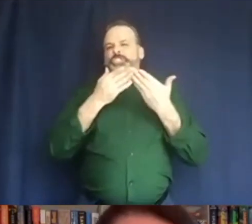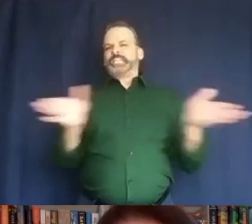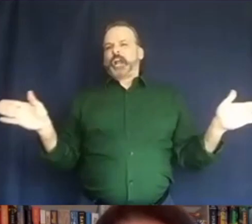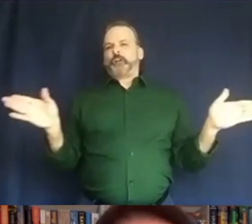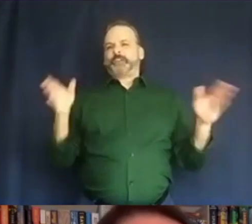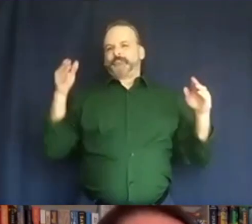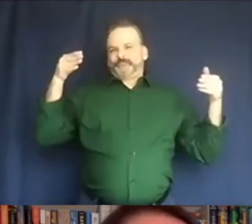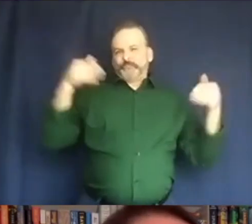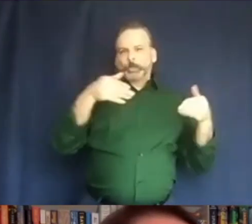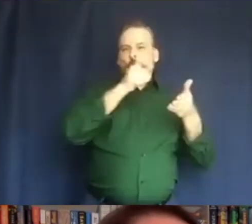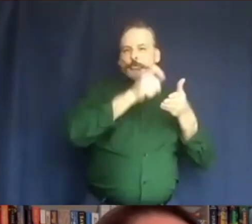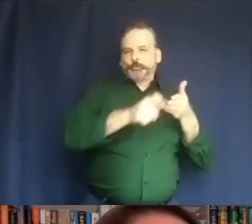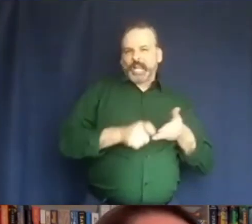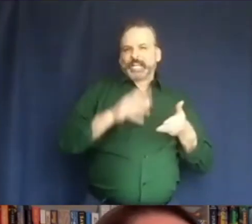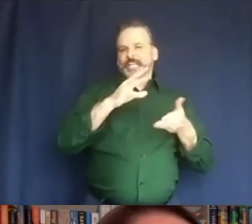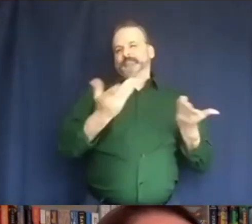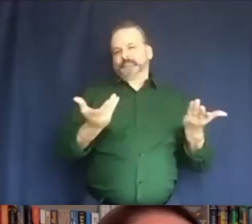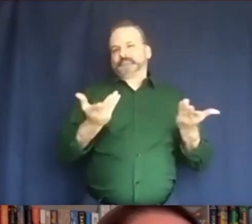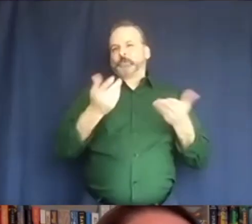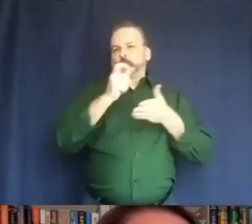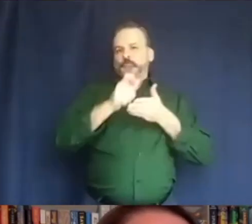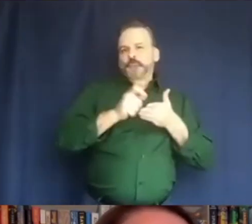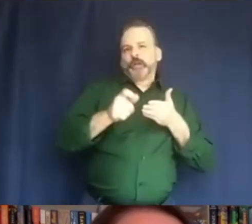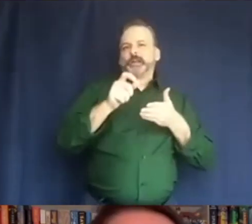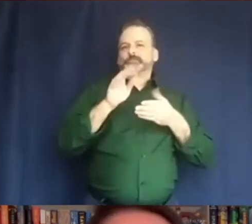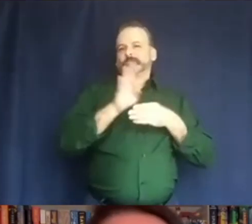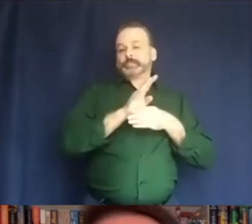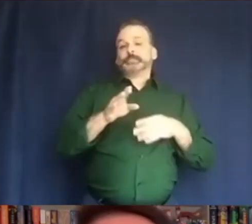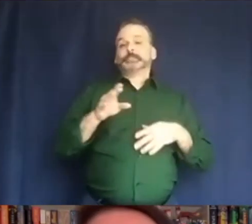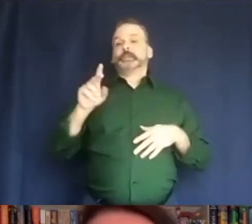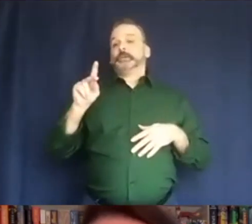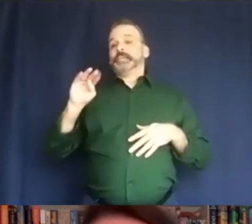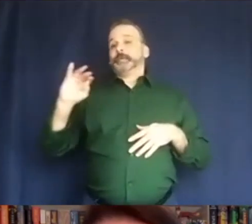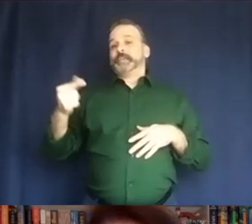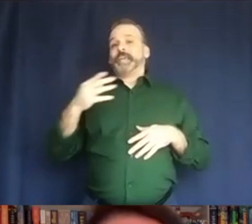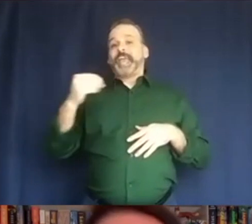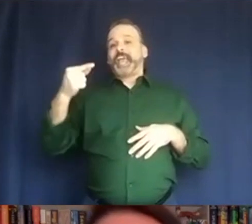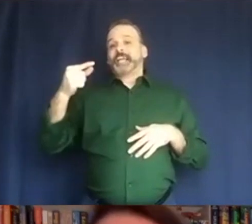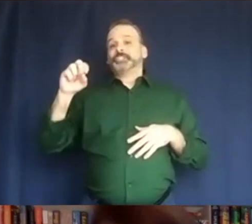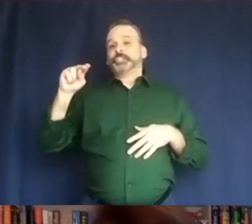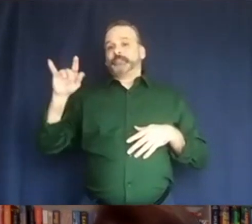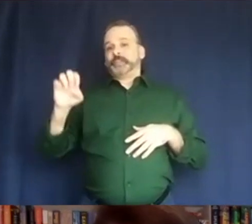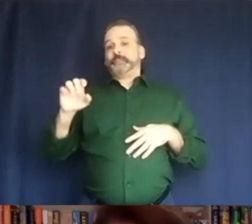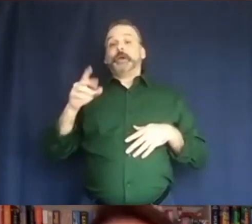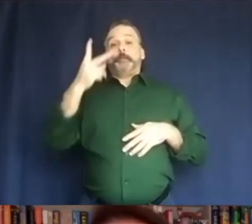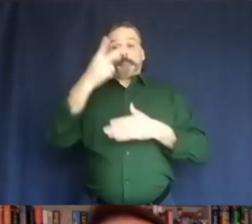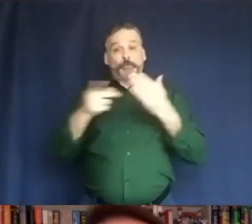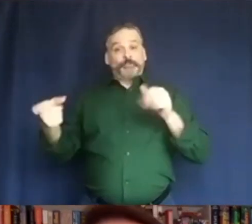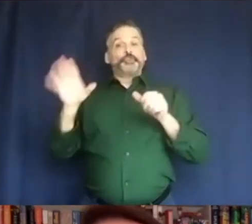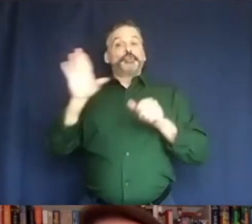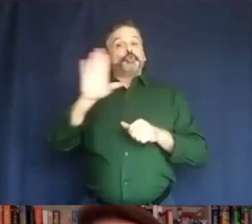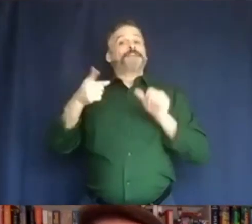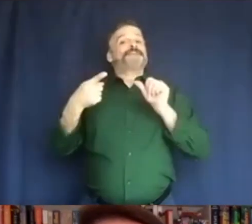and authorship questions. So K-Ming and Genevieve, you are both debut novelists.